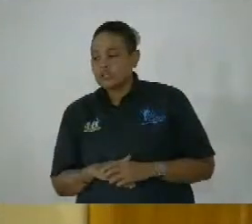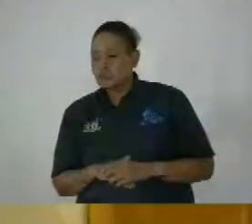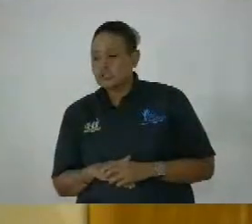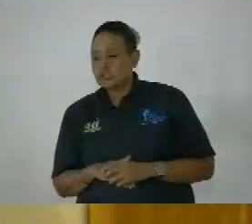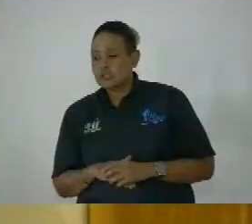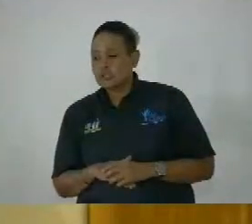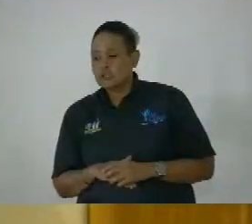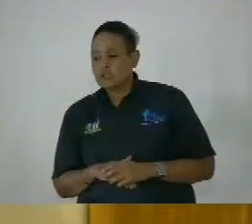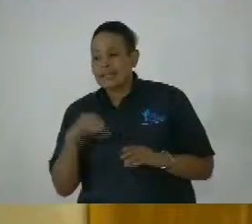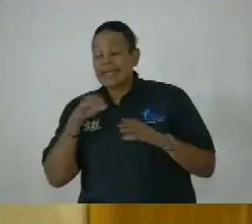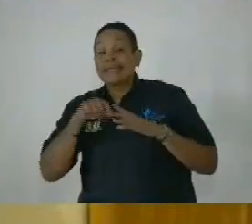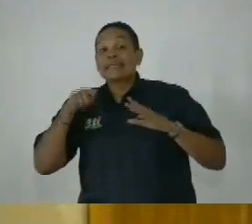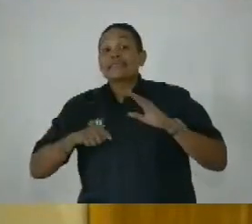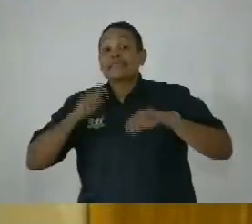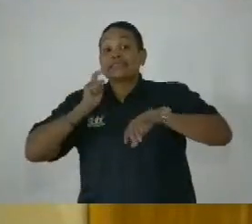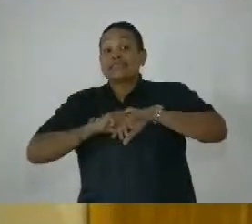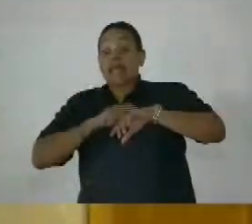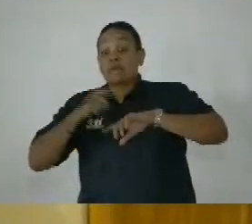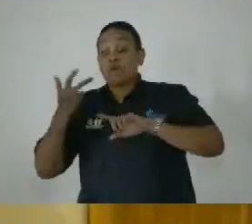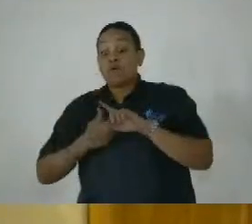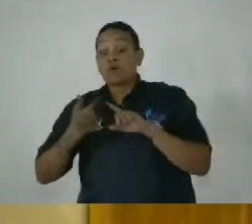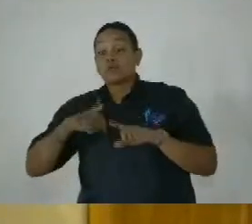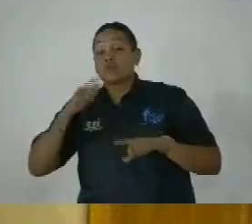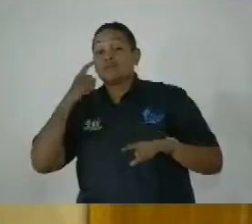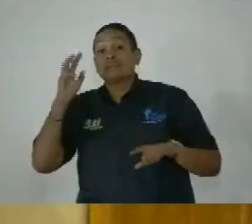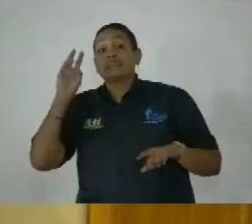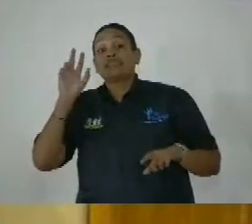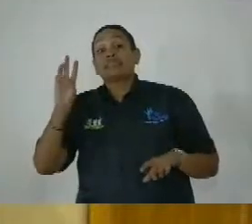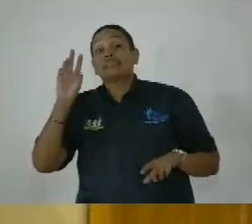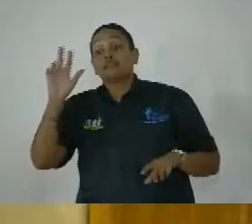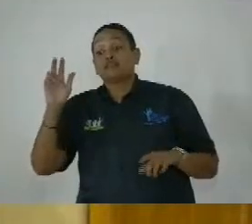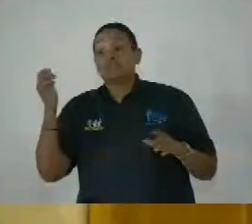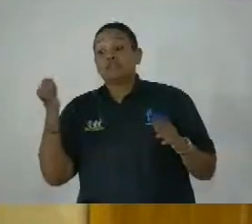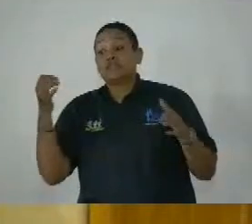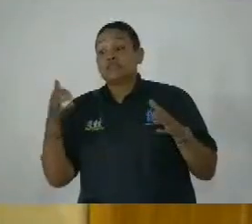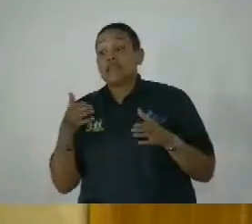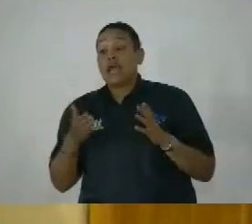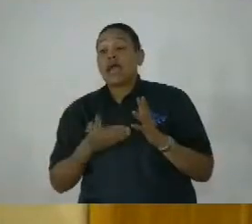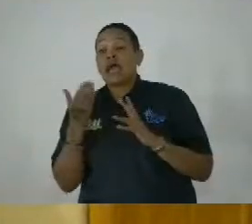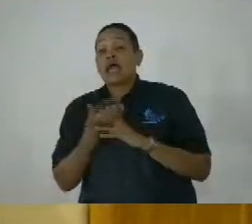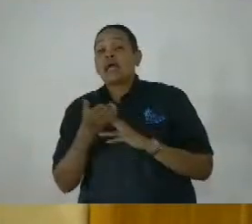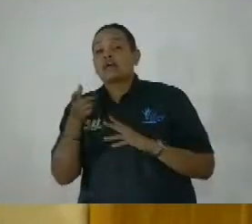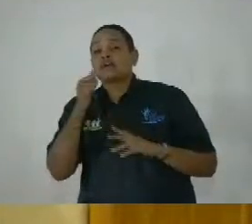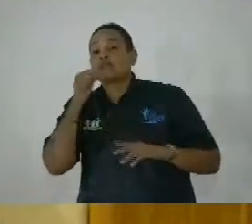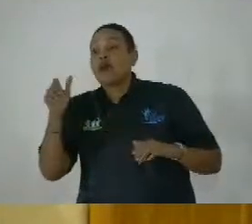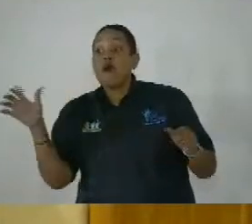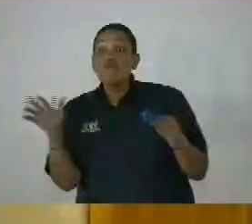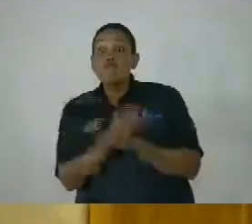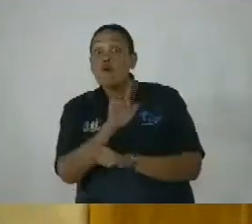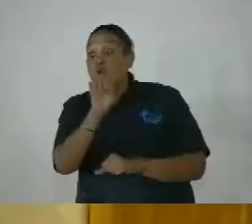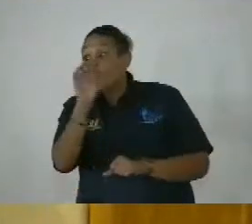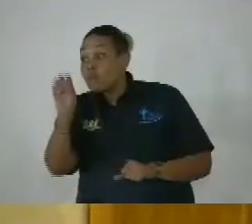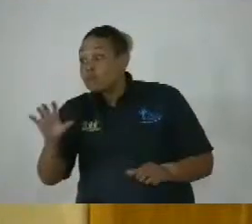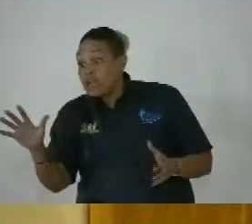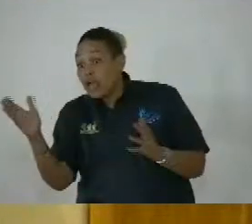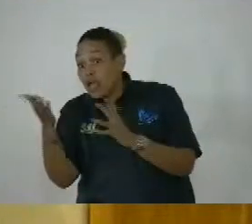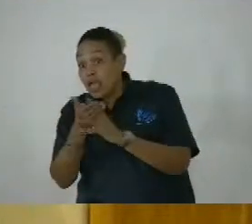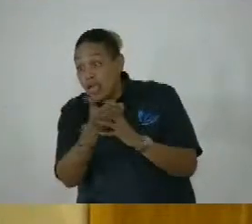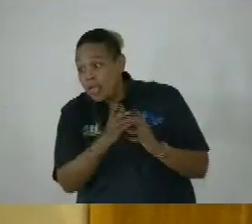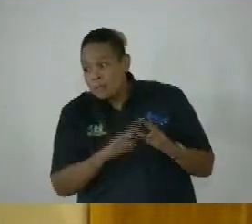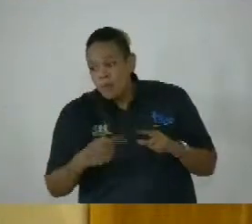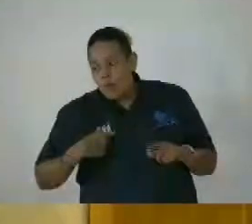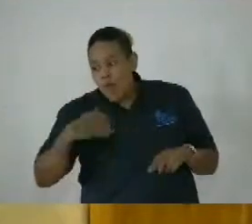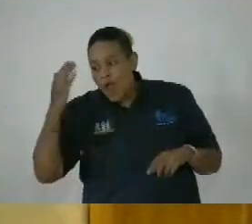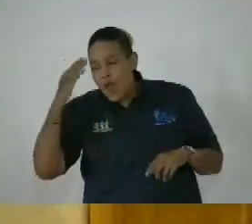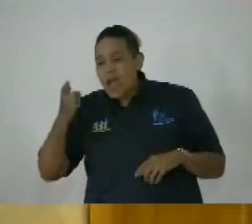But in this period of quarter, we have seen 63 gangs being interrupted. They have not been all totally disrupted, but we are aware that